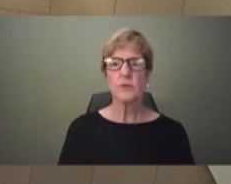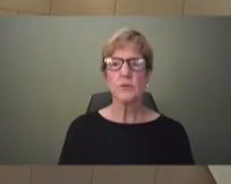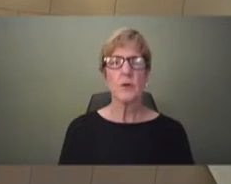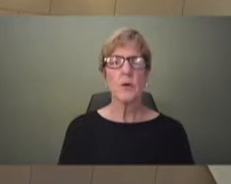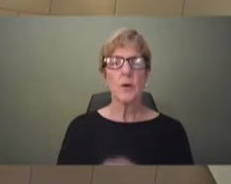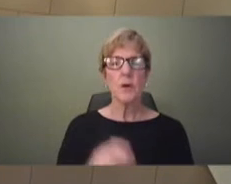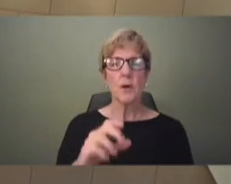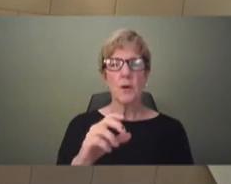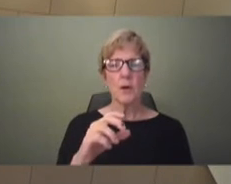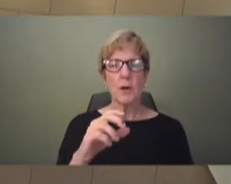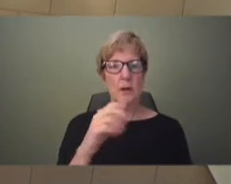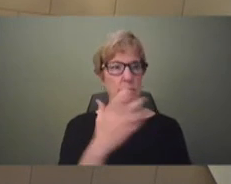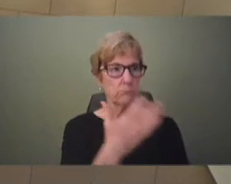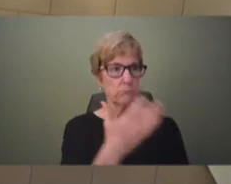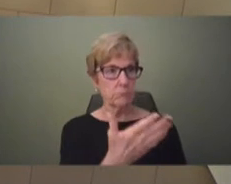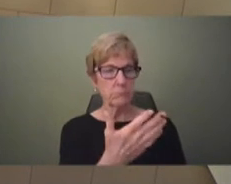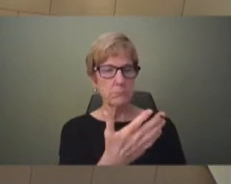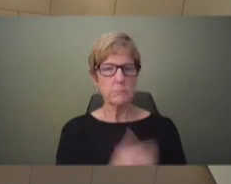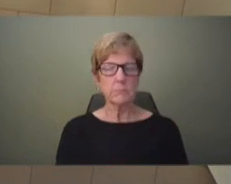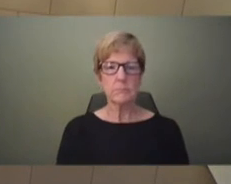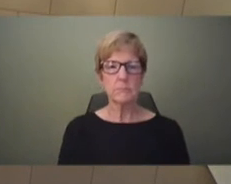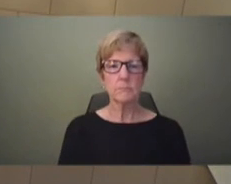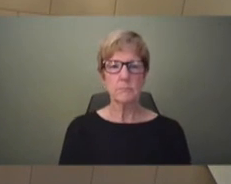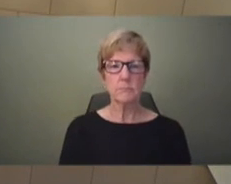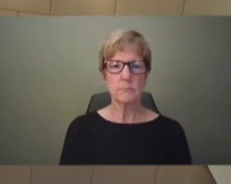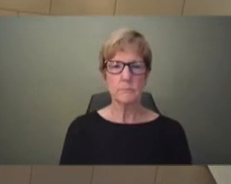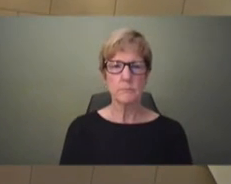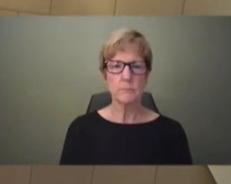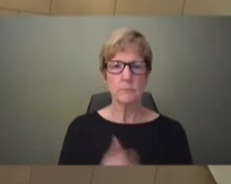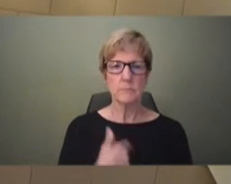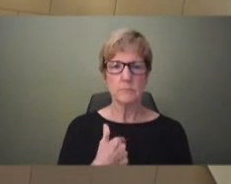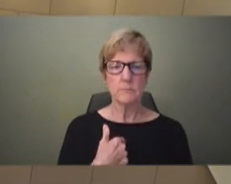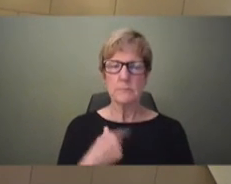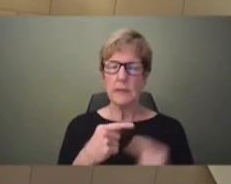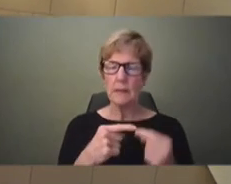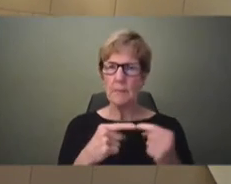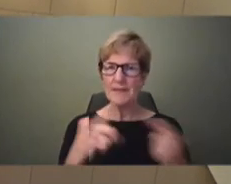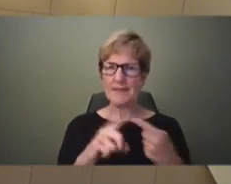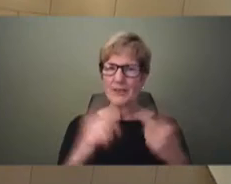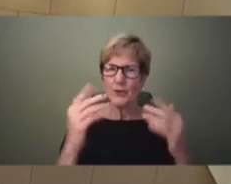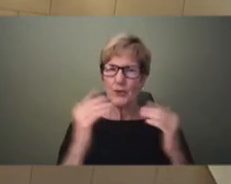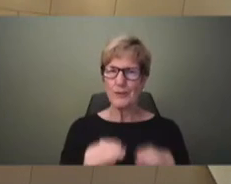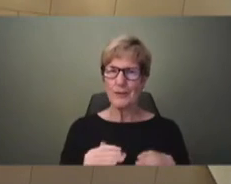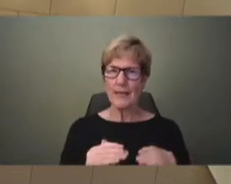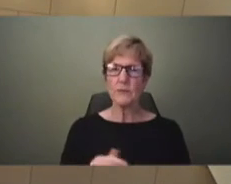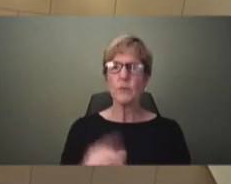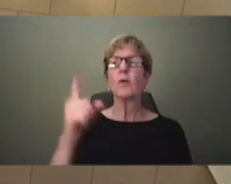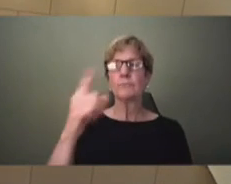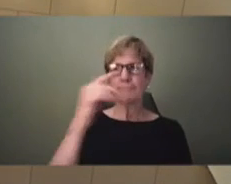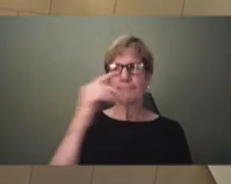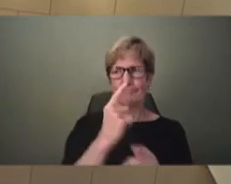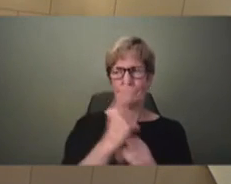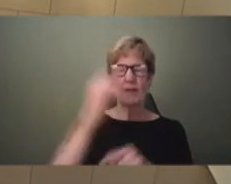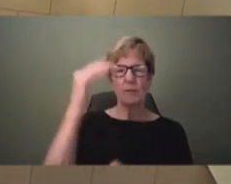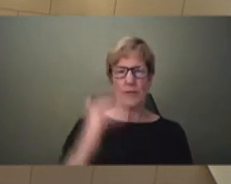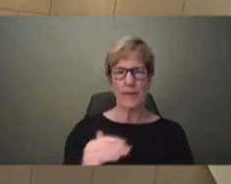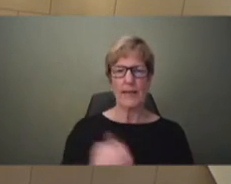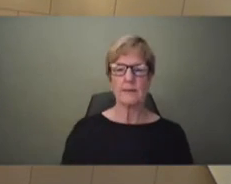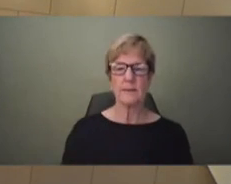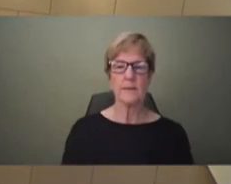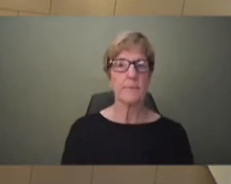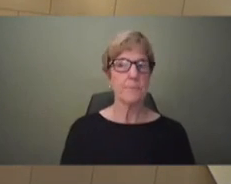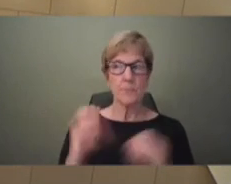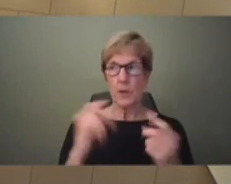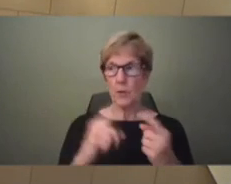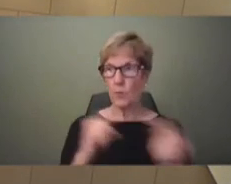Bay so I'm actually it was a mistake I'm in opposition to the next one okay we do have you on the next one as well okay well then we have no opposition